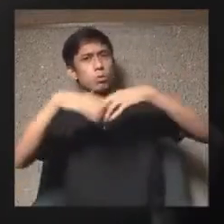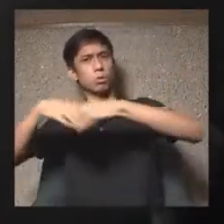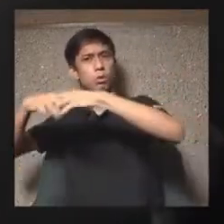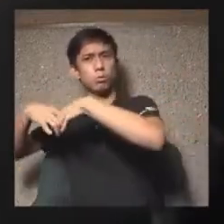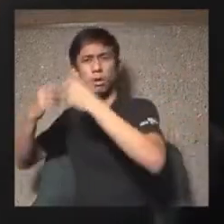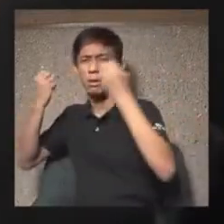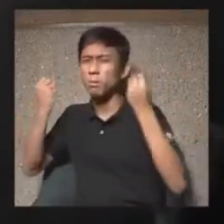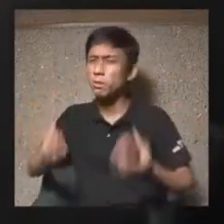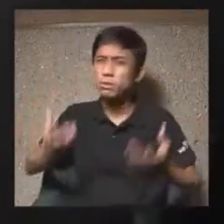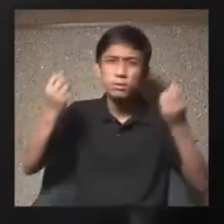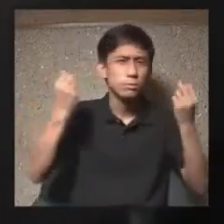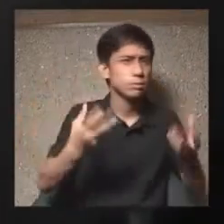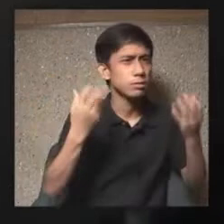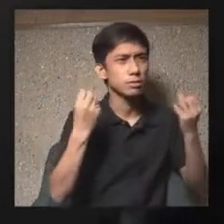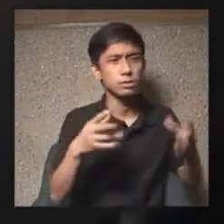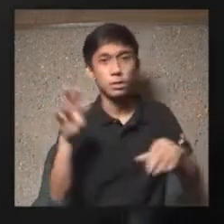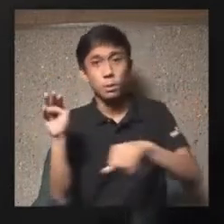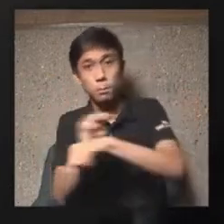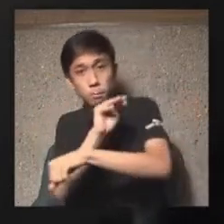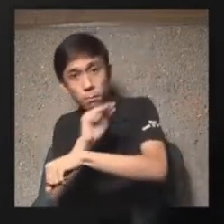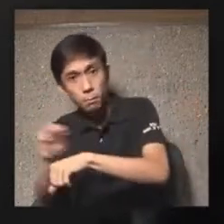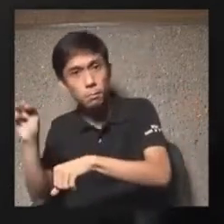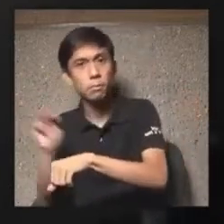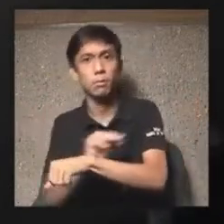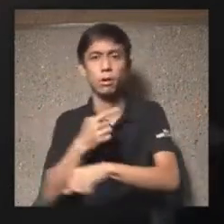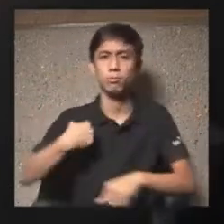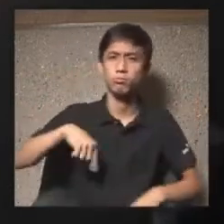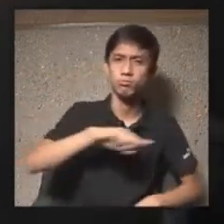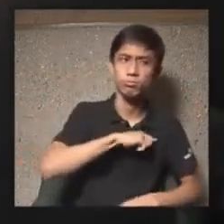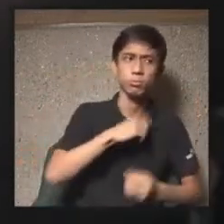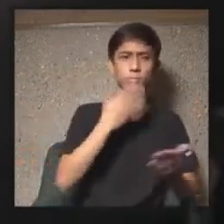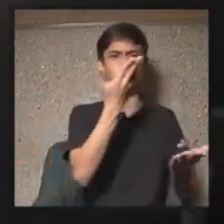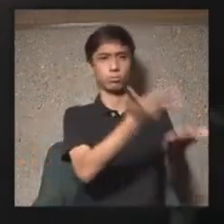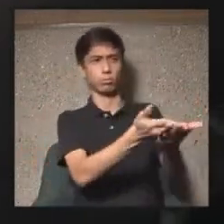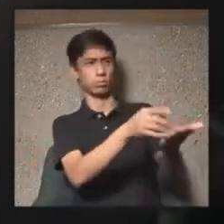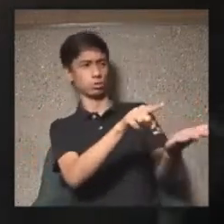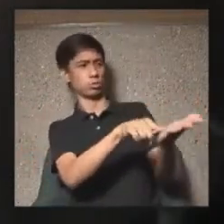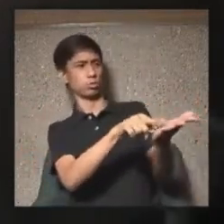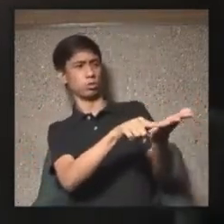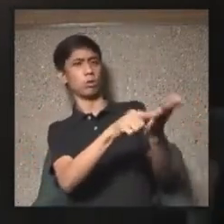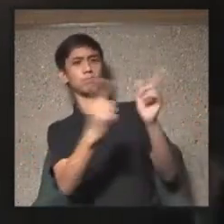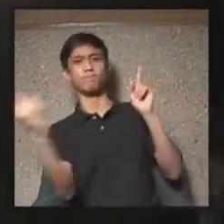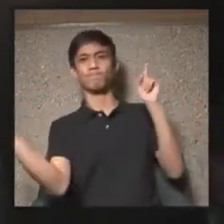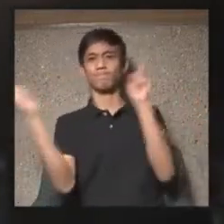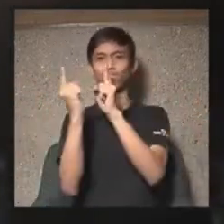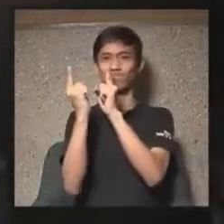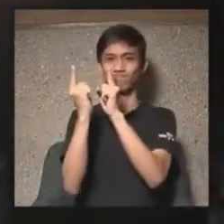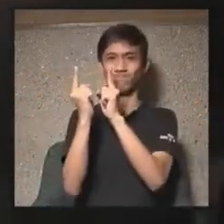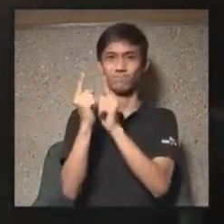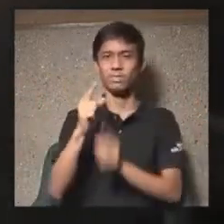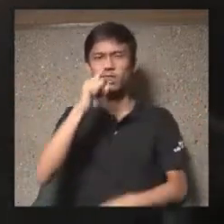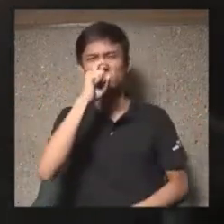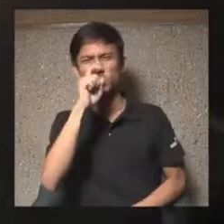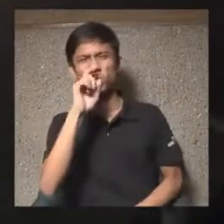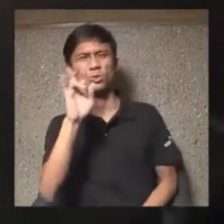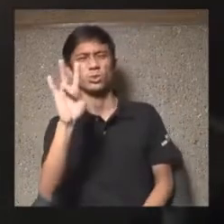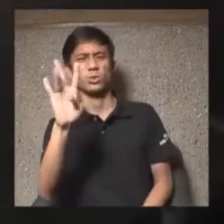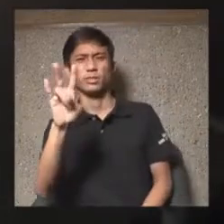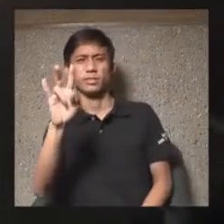him as a 17-year-old kid, and I said, Mike, can you be my spiritual